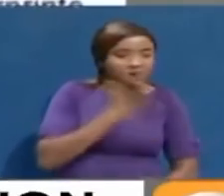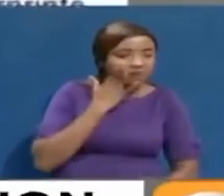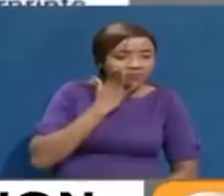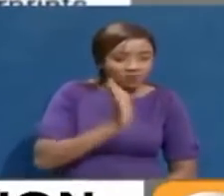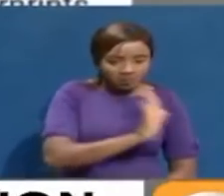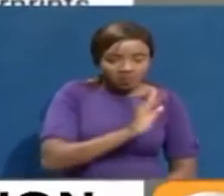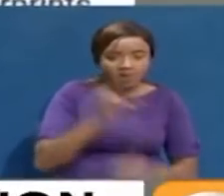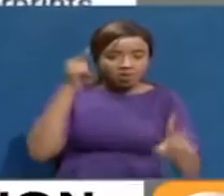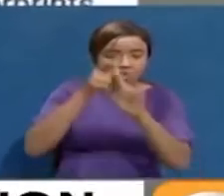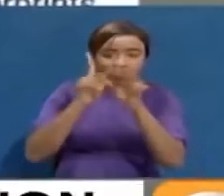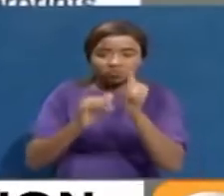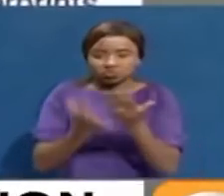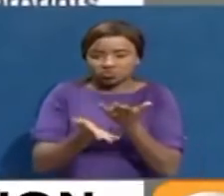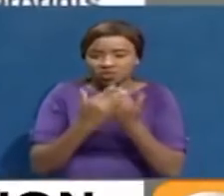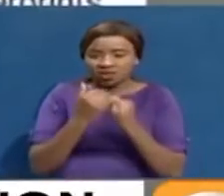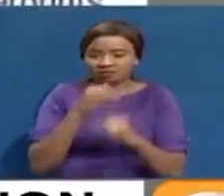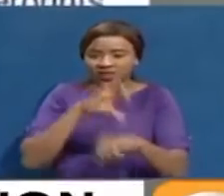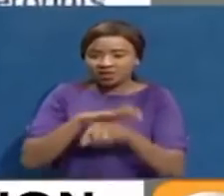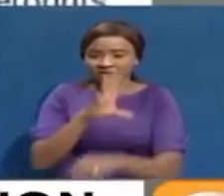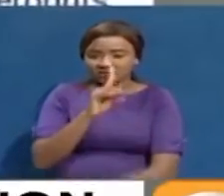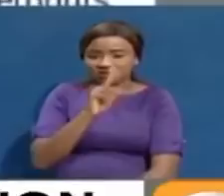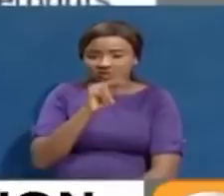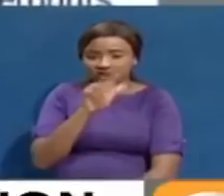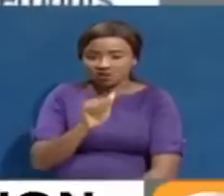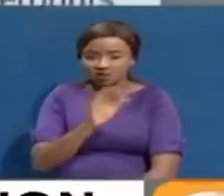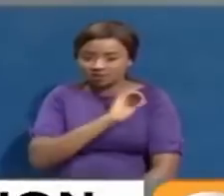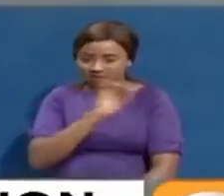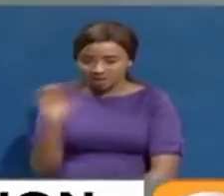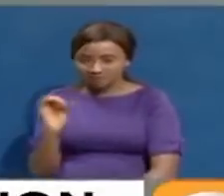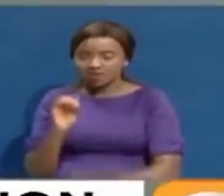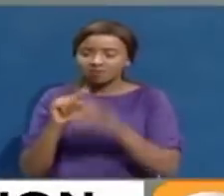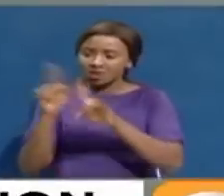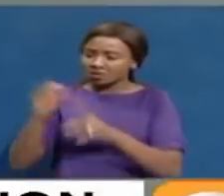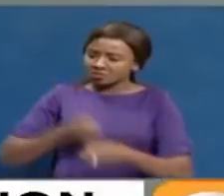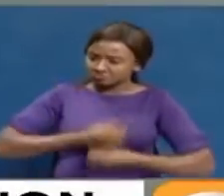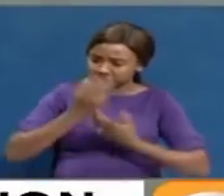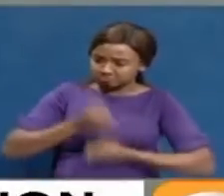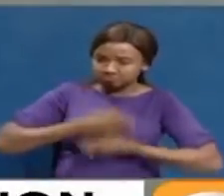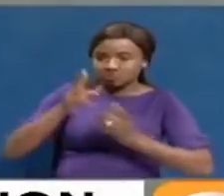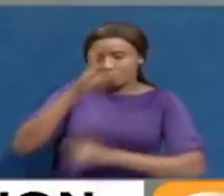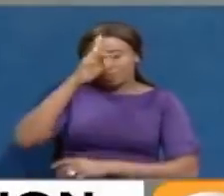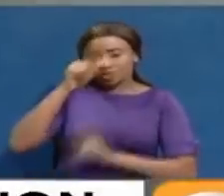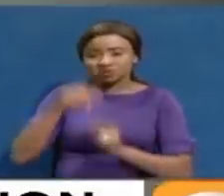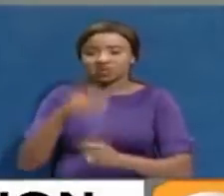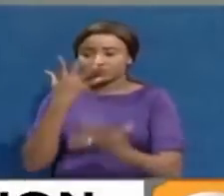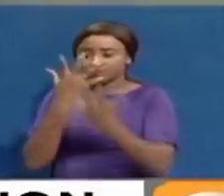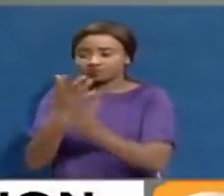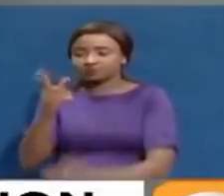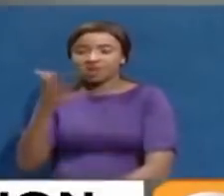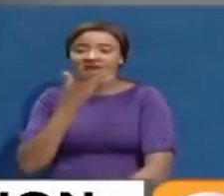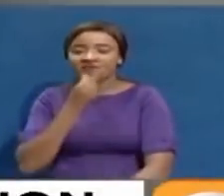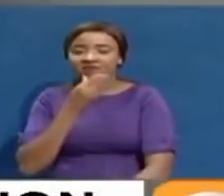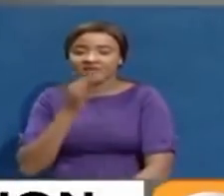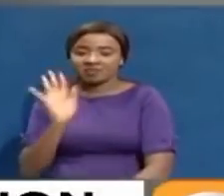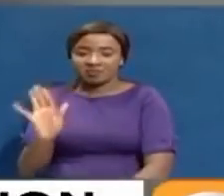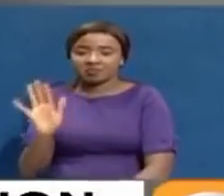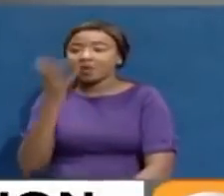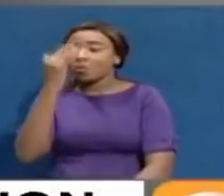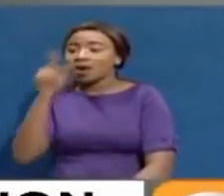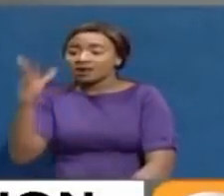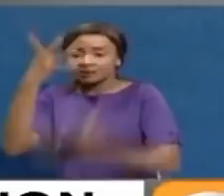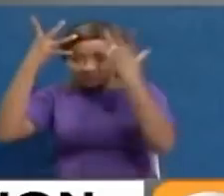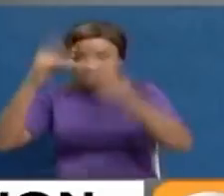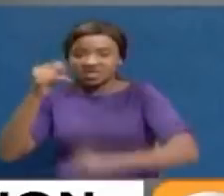in a bid to conceal DNA evidence. Regardless of Wangari's confession, police are still holding Gitimo in custody because